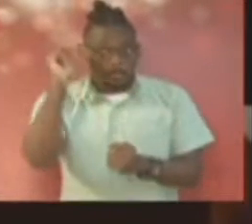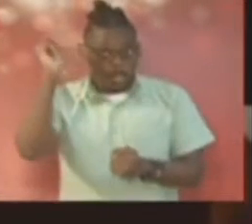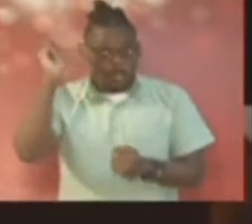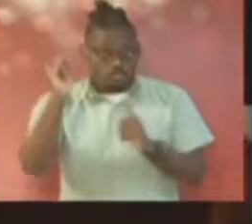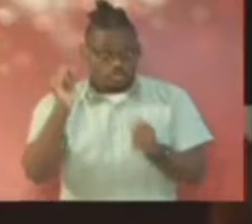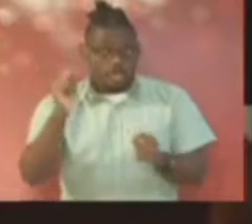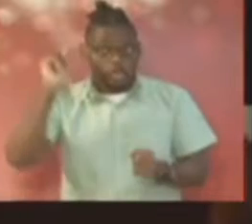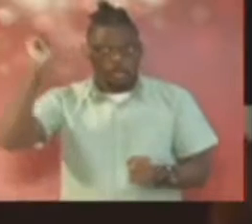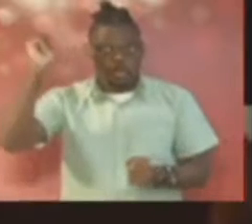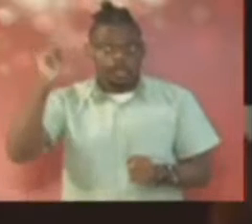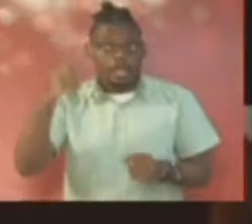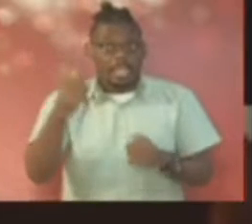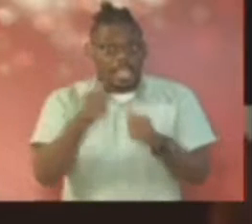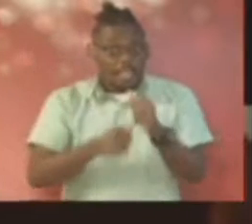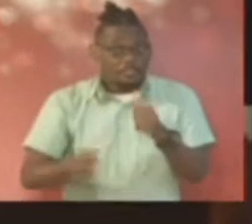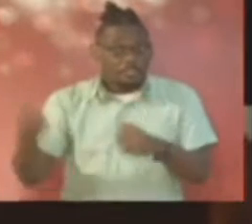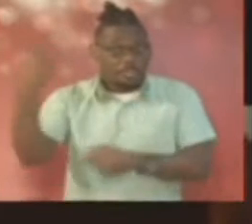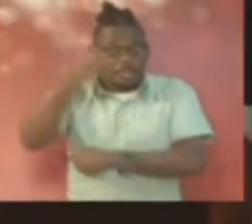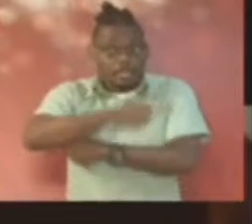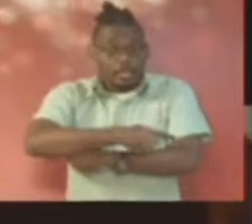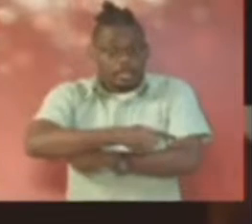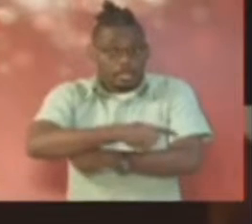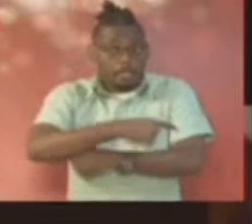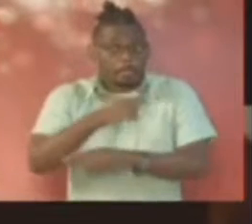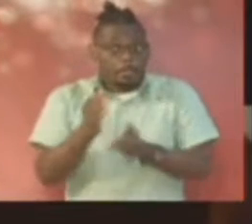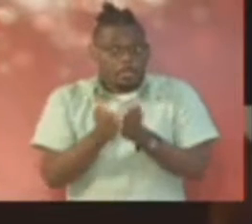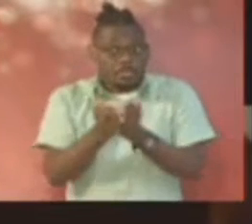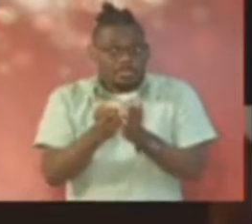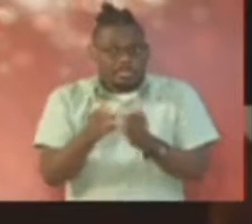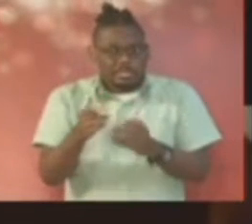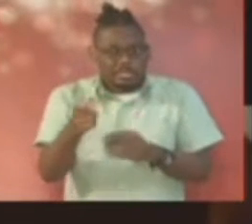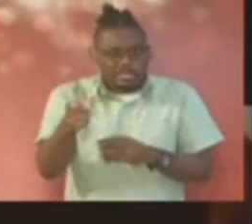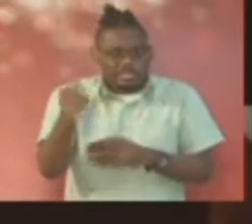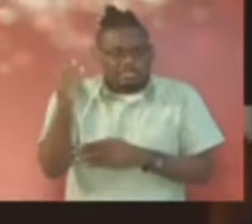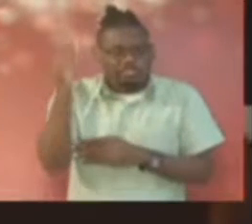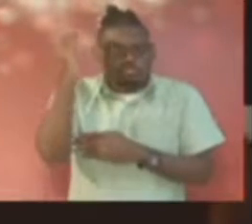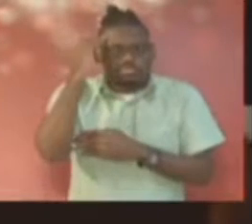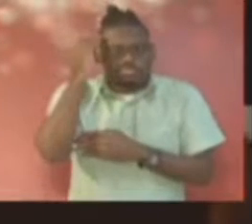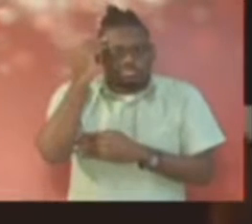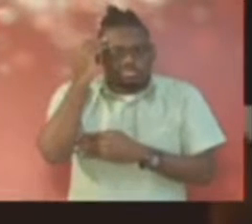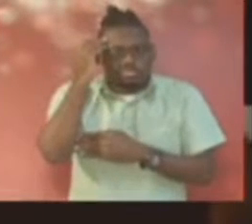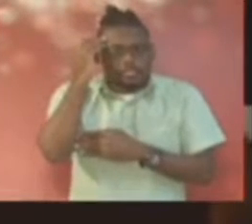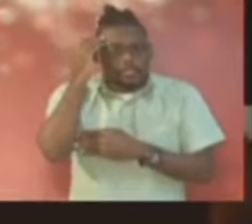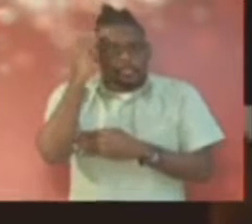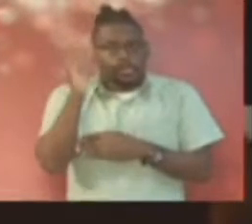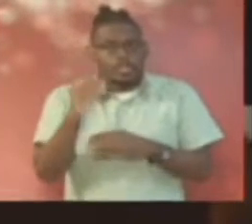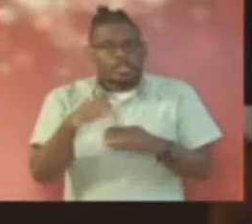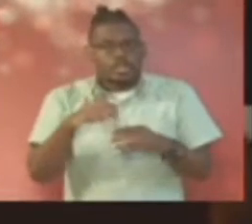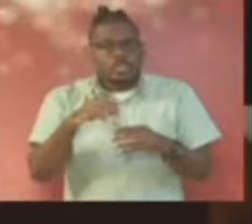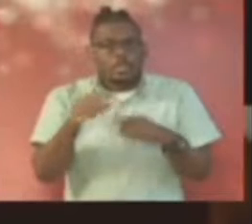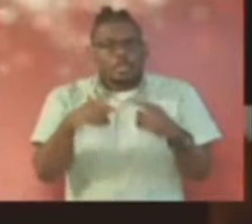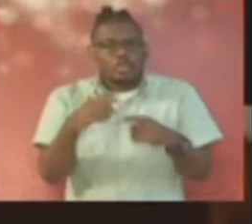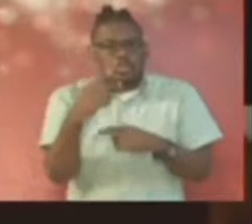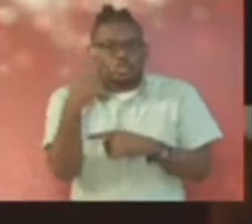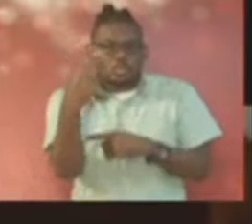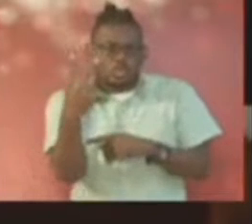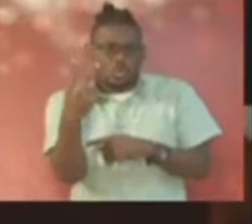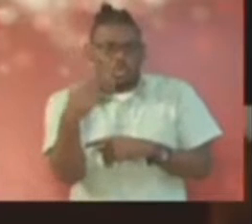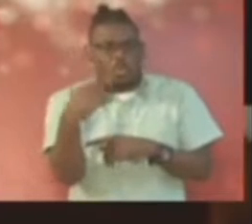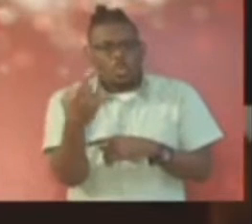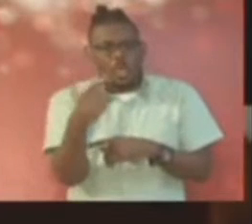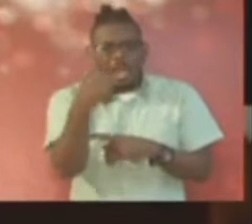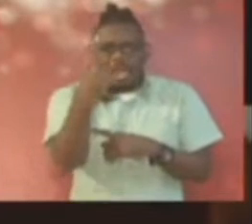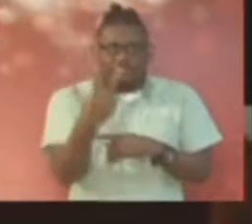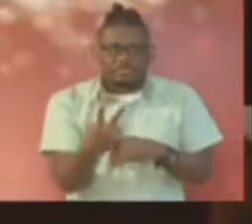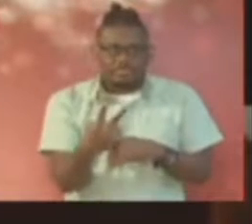daily basis, to the best of my awareness, the voyage is about 2.5 to 3 hours,